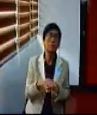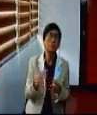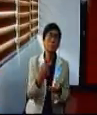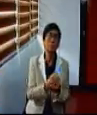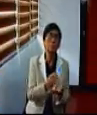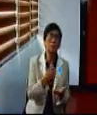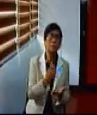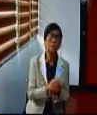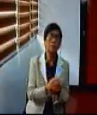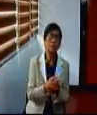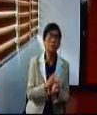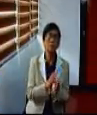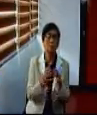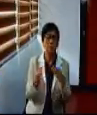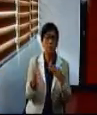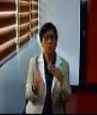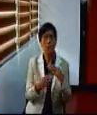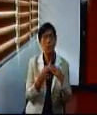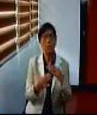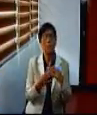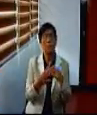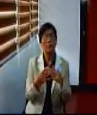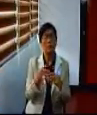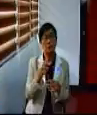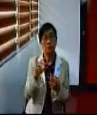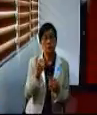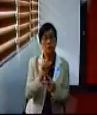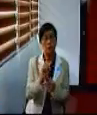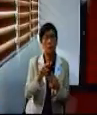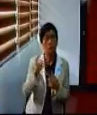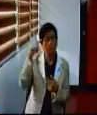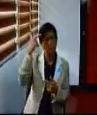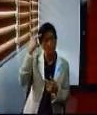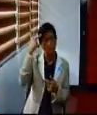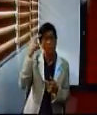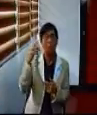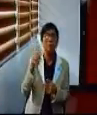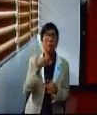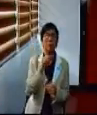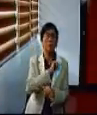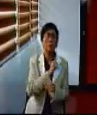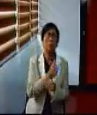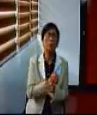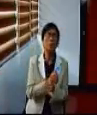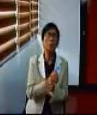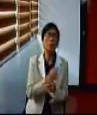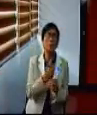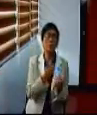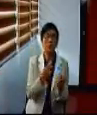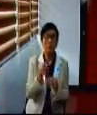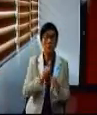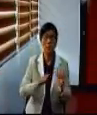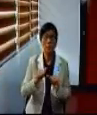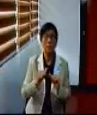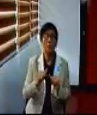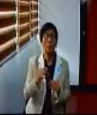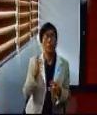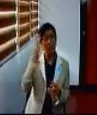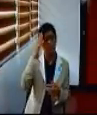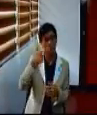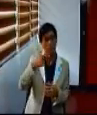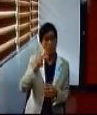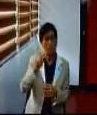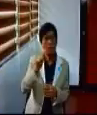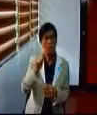for prosecutors or government authorities to take action. I also know of the Ghana National Human